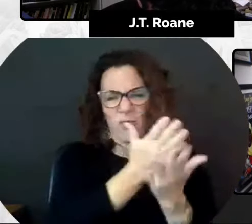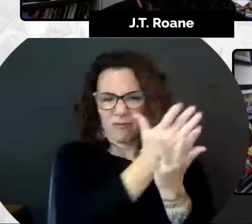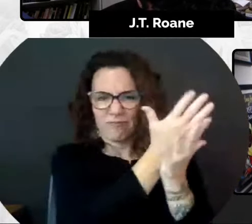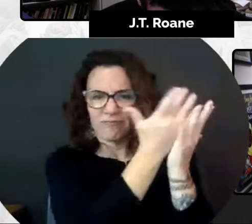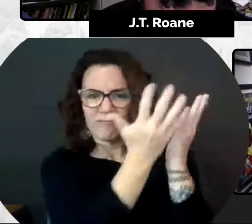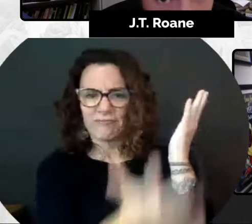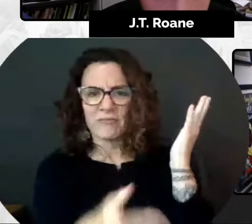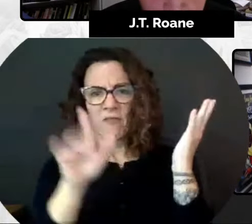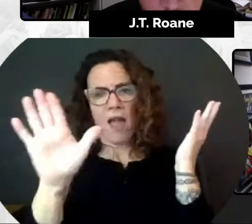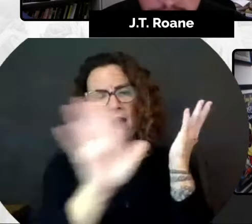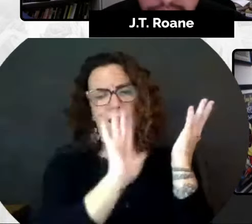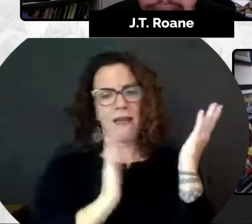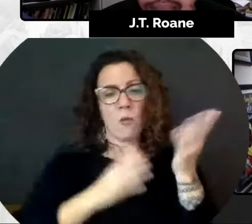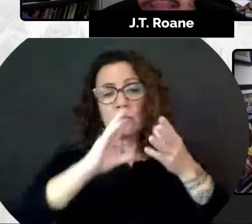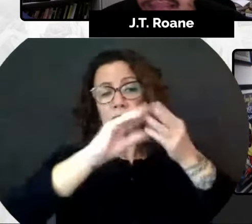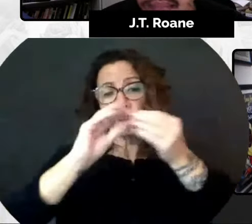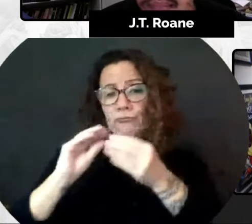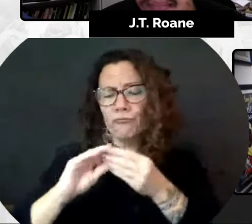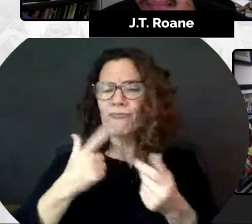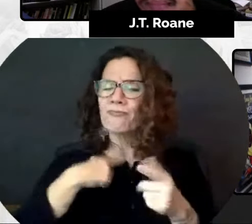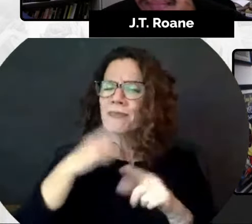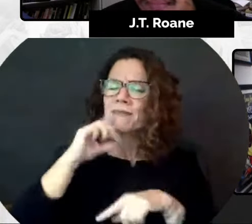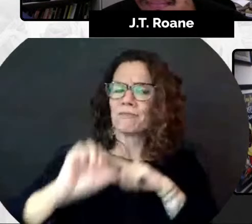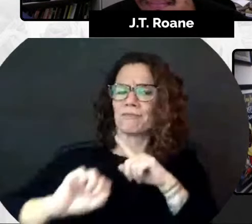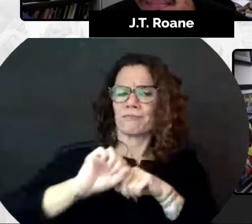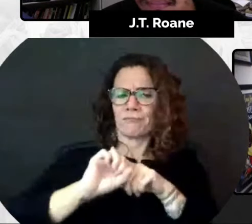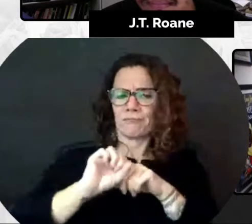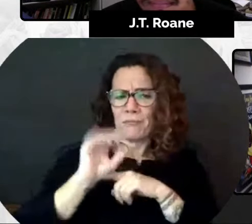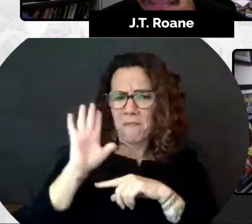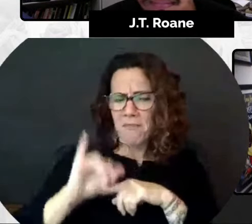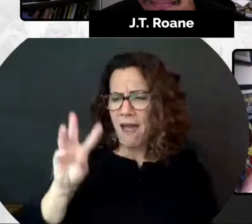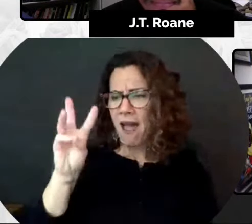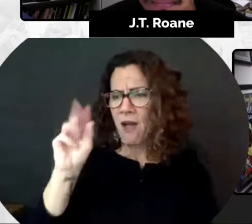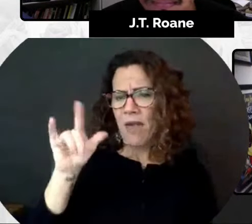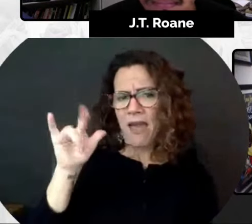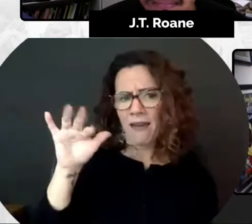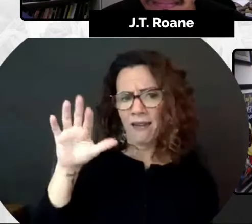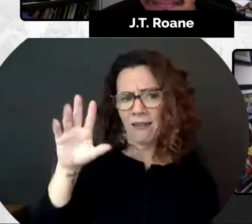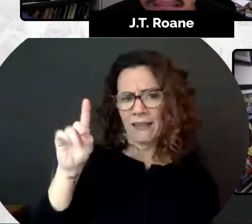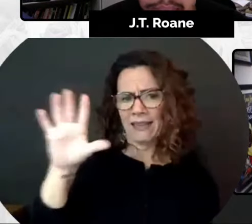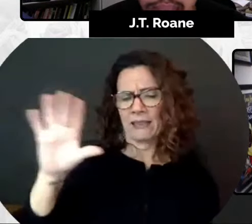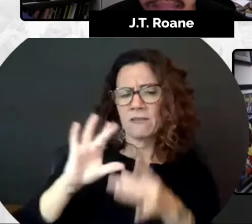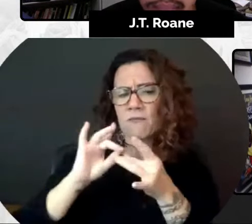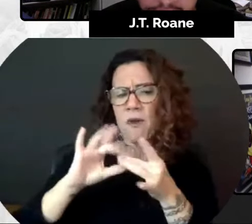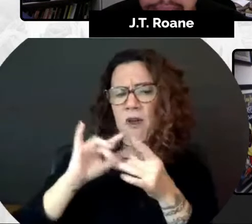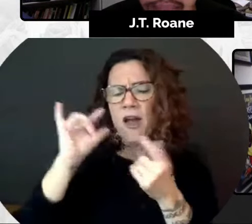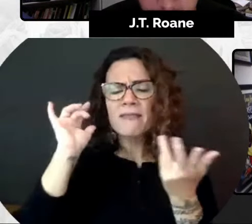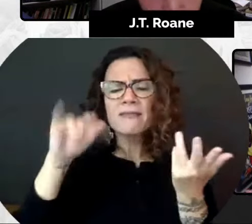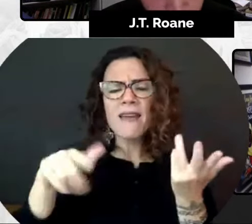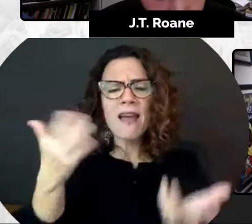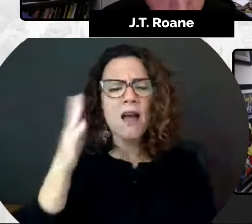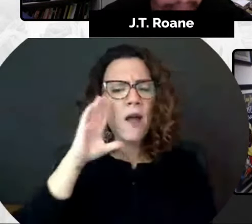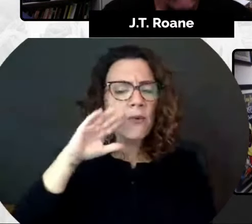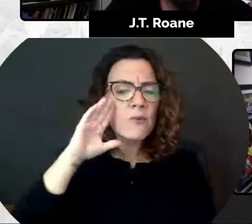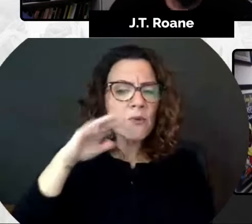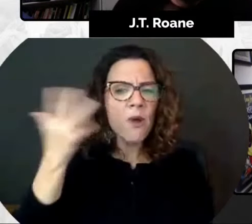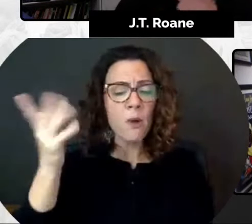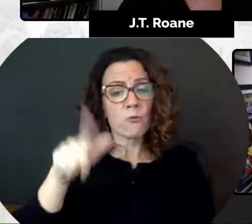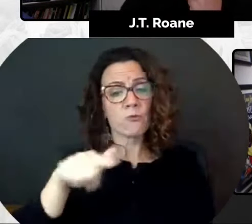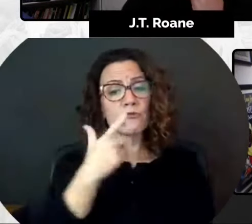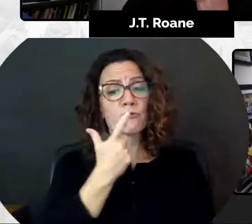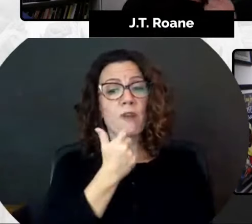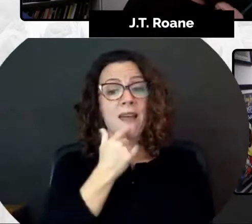Waylon's remarks about sort of, you know, it's like redlining is environmental racism, right? Like needing to think